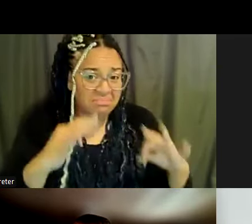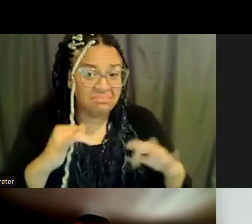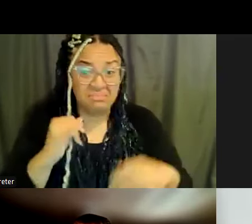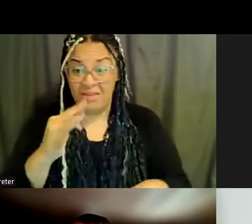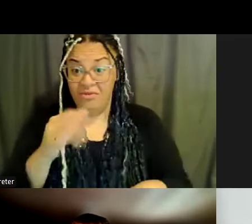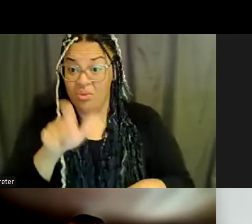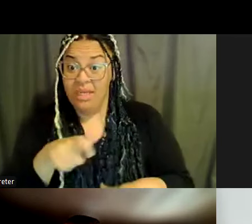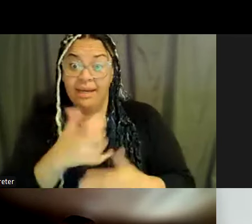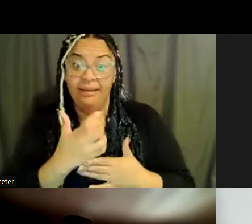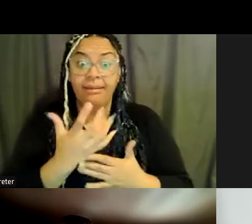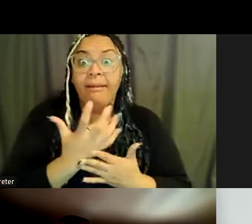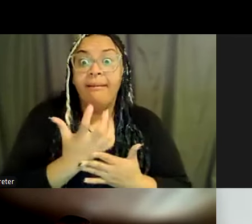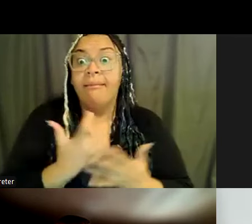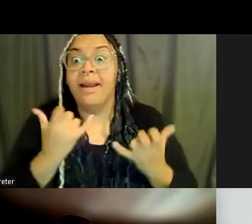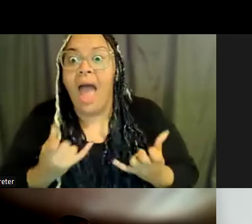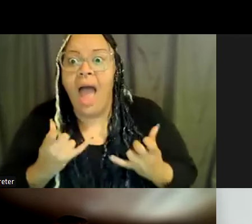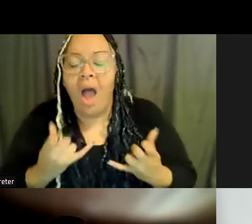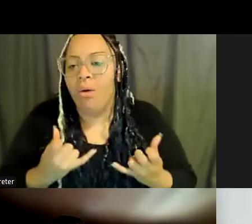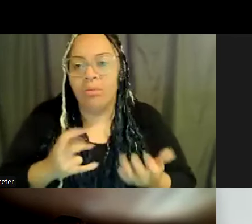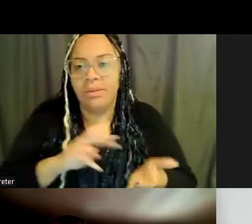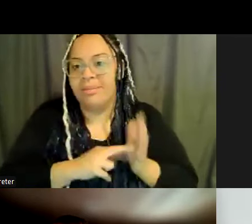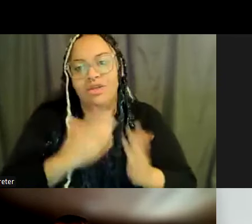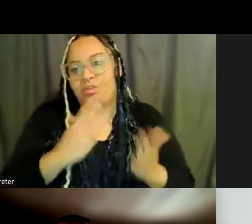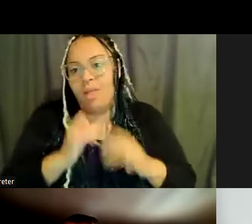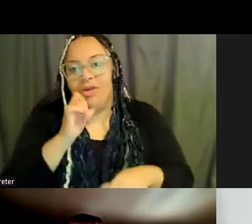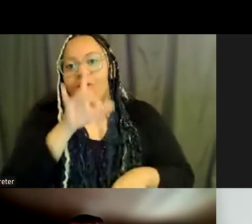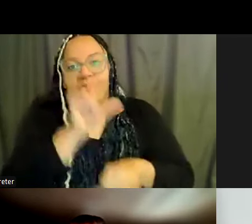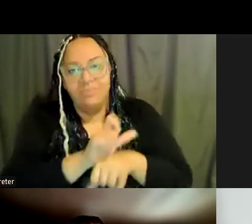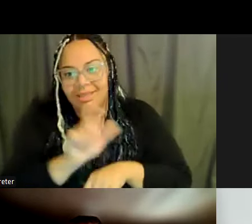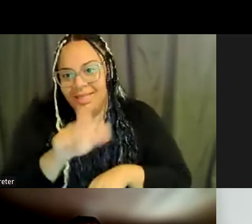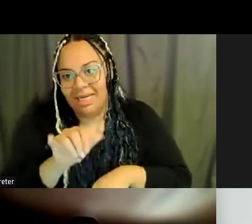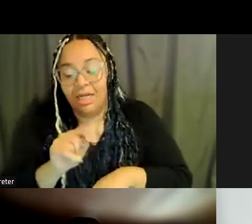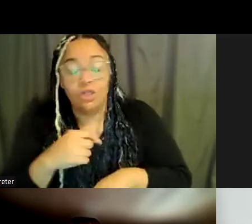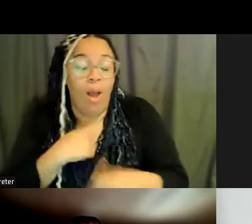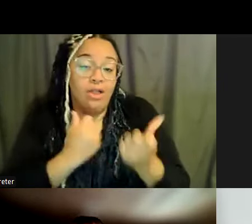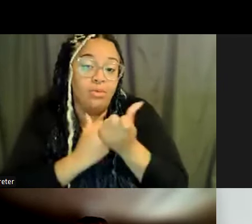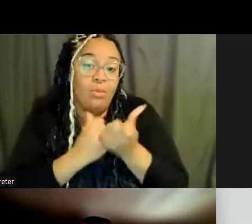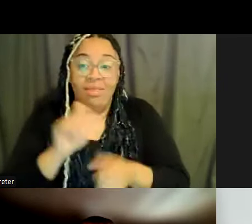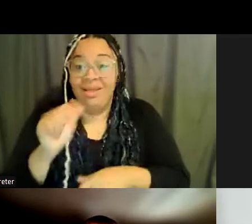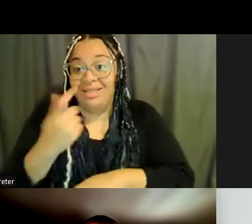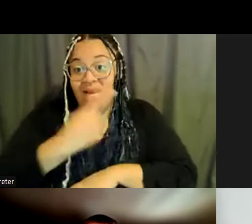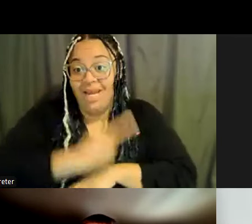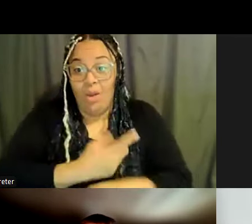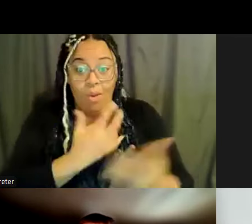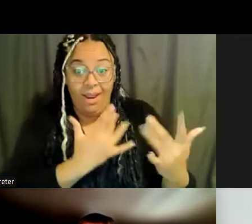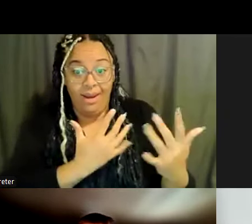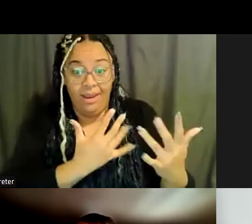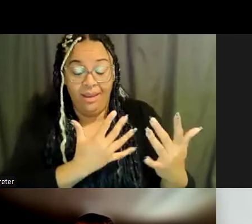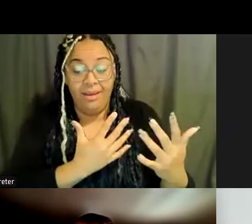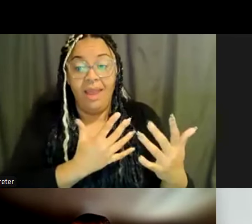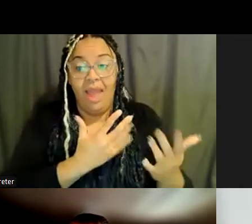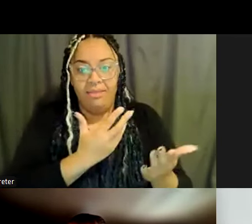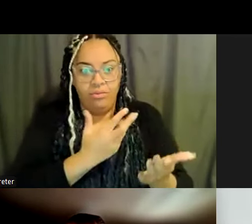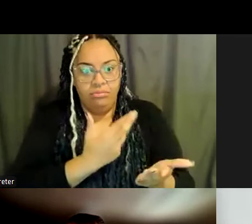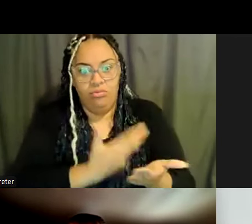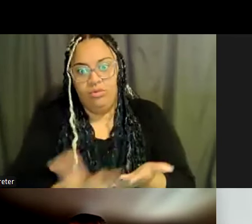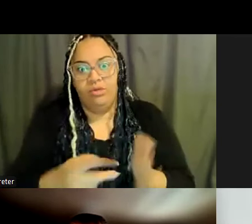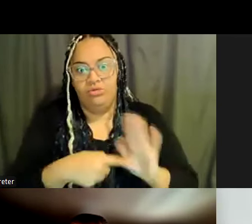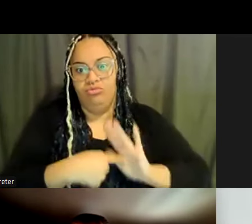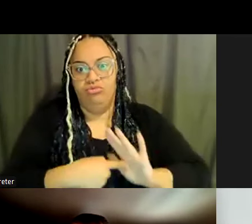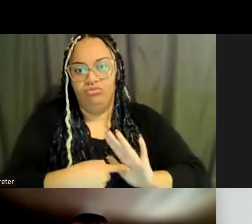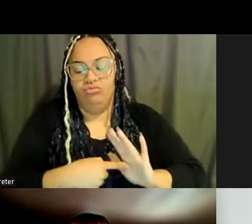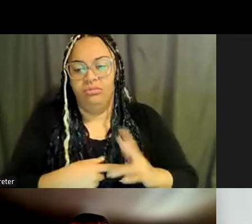today. So I totally support the 10-day waiting period, and the evidence even supports that further. What you see, and I'm happy to,